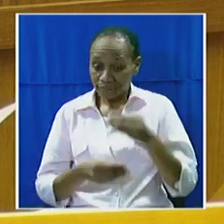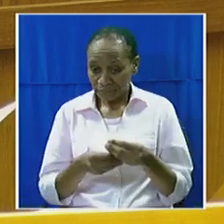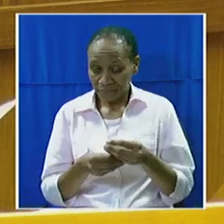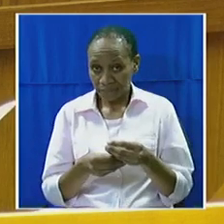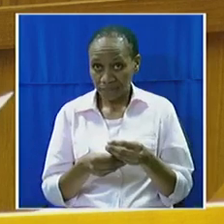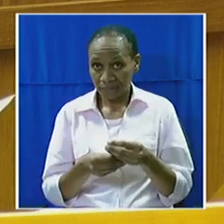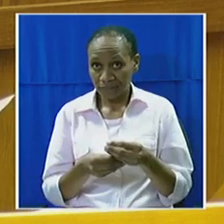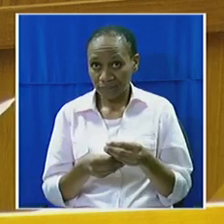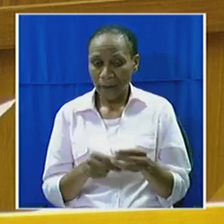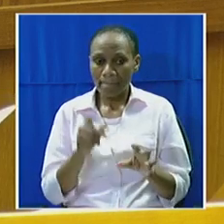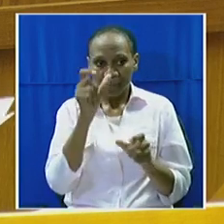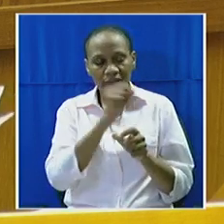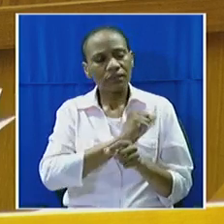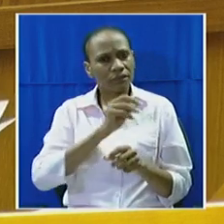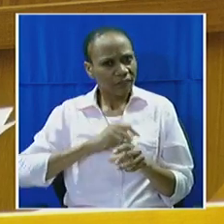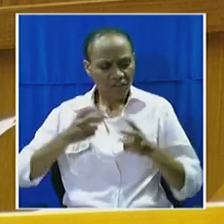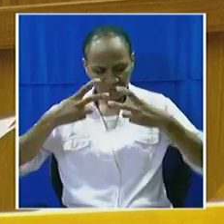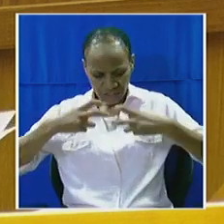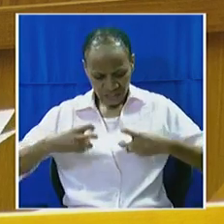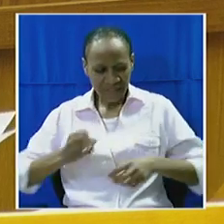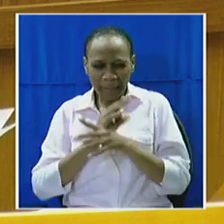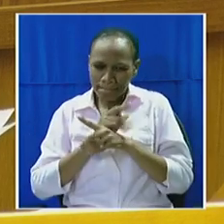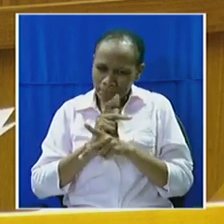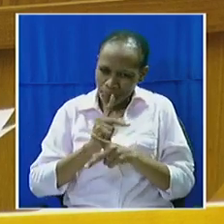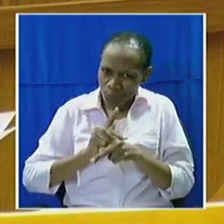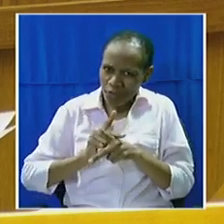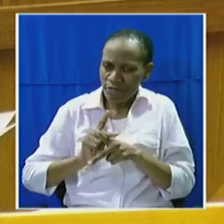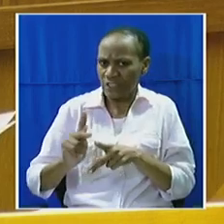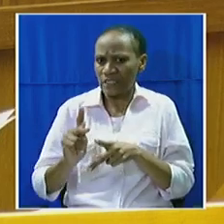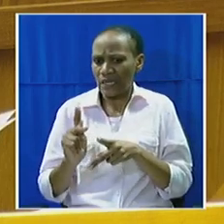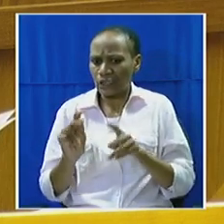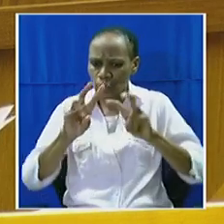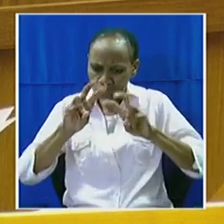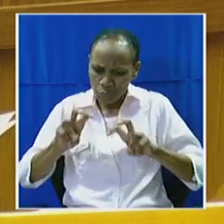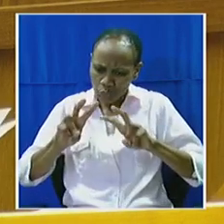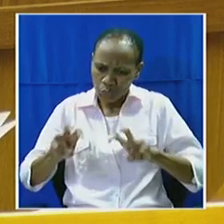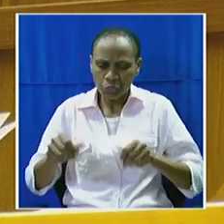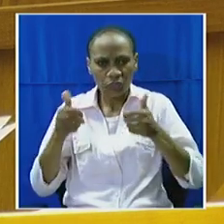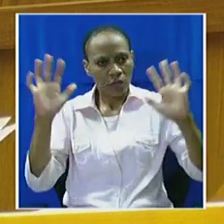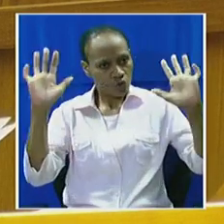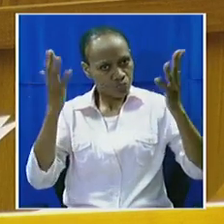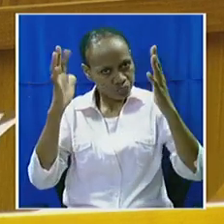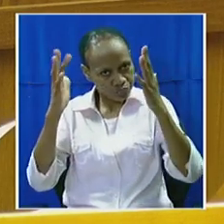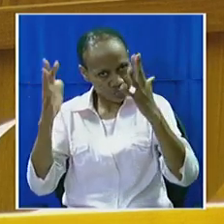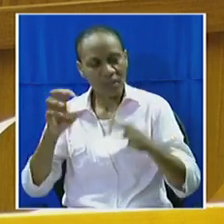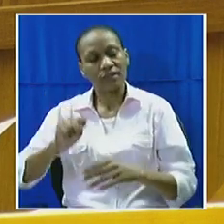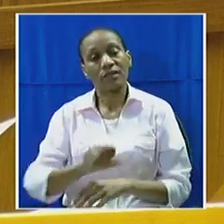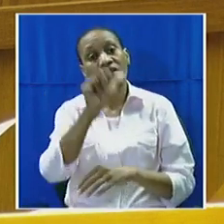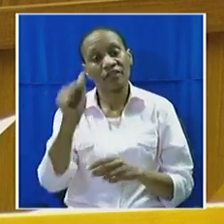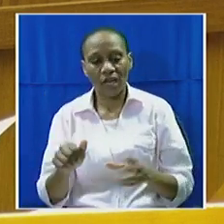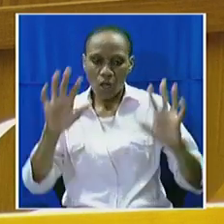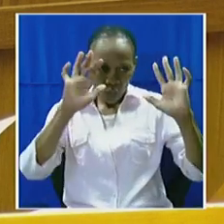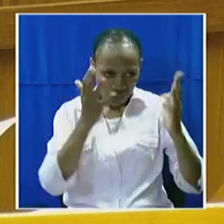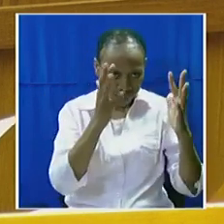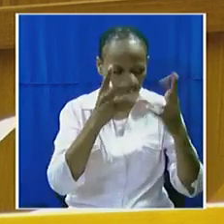the professionalism and competence of the staff conducting these checks. Kudos, Team South Africa. Kudos, Cape Town